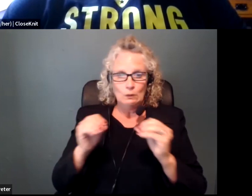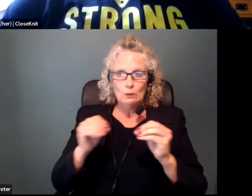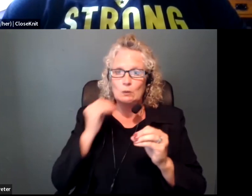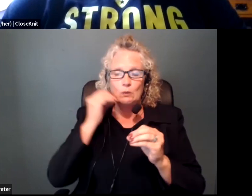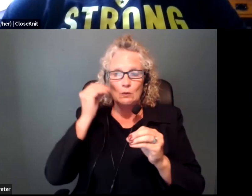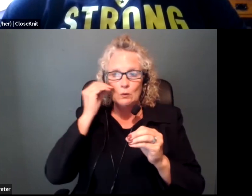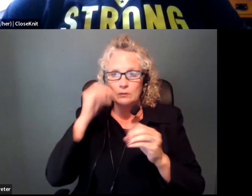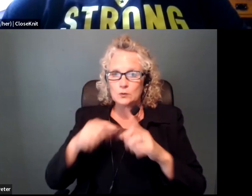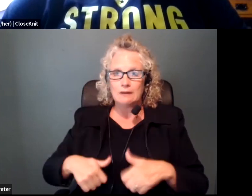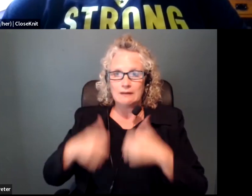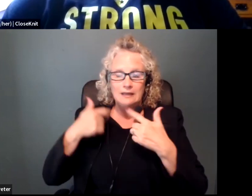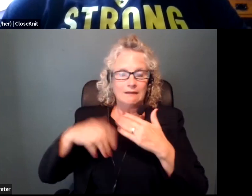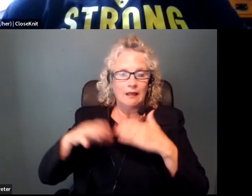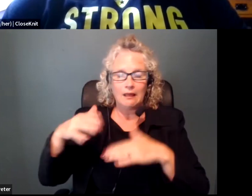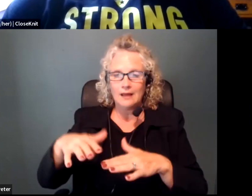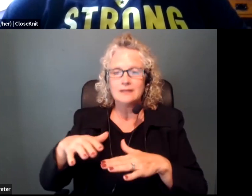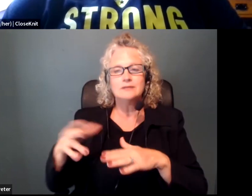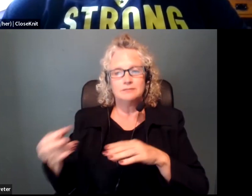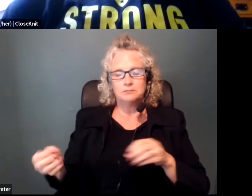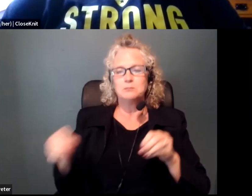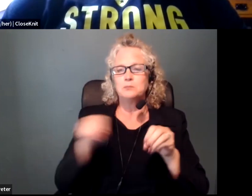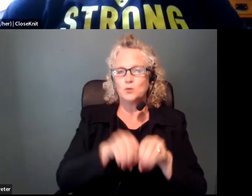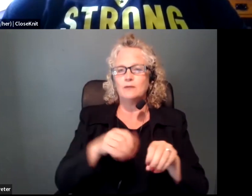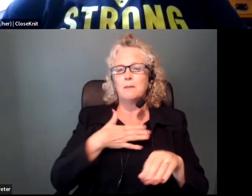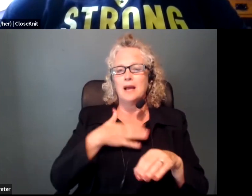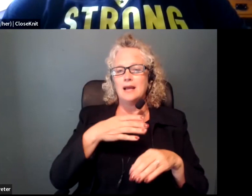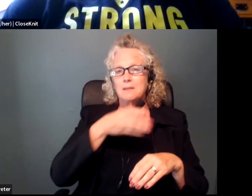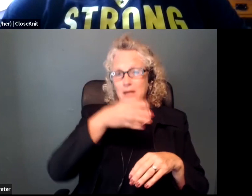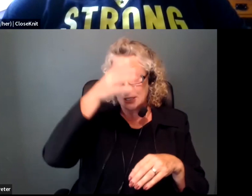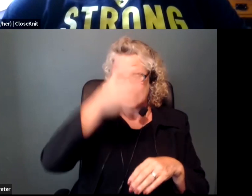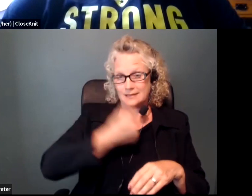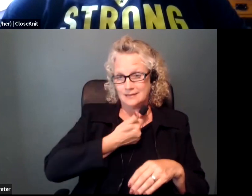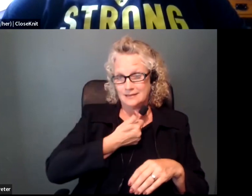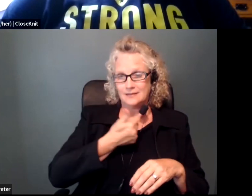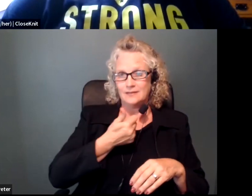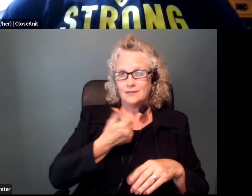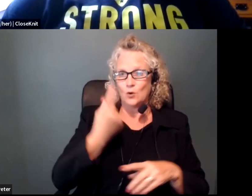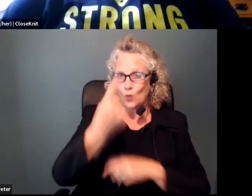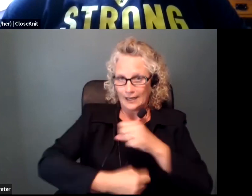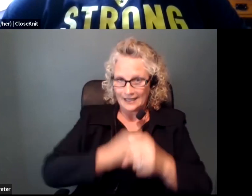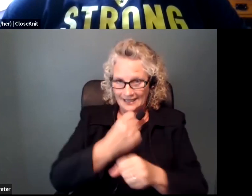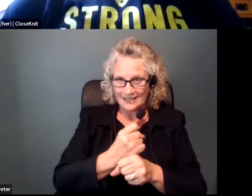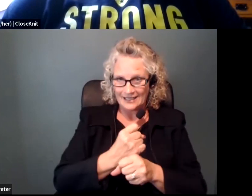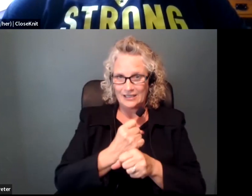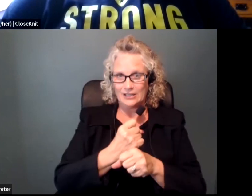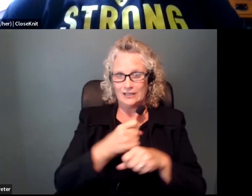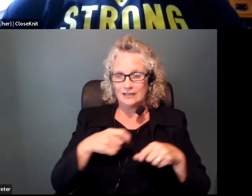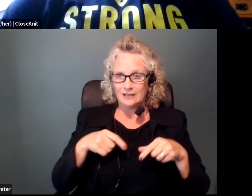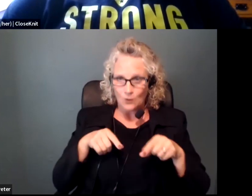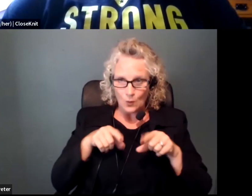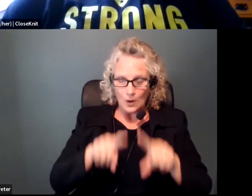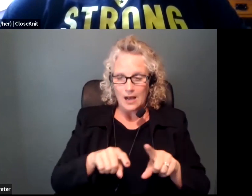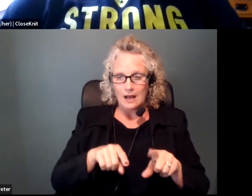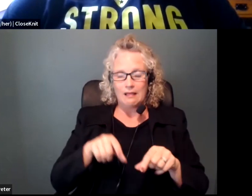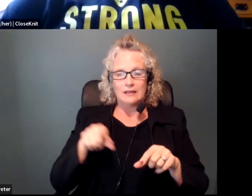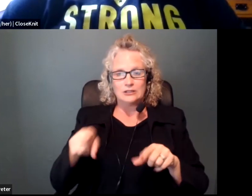So she lived with my parents and myself for a year or so while she got back on